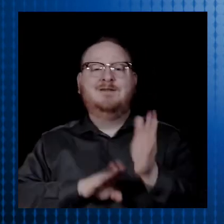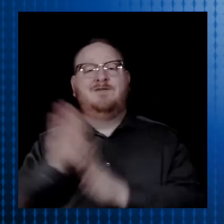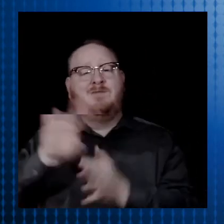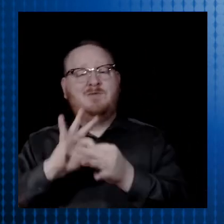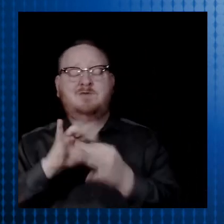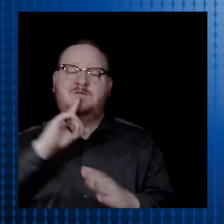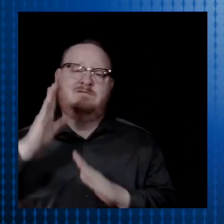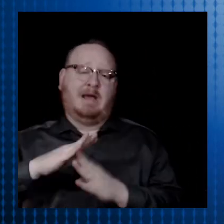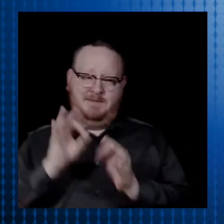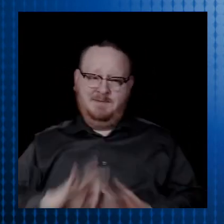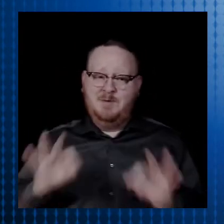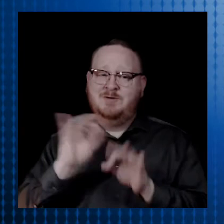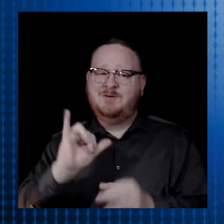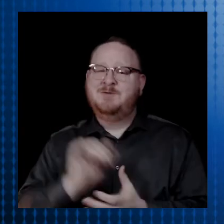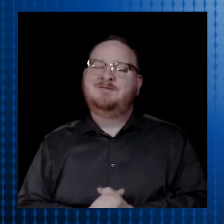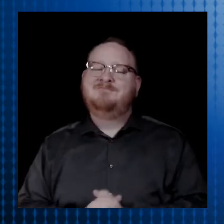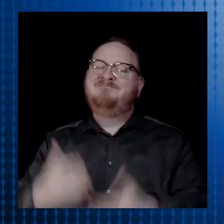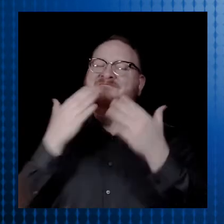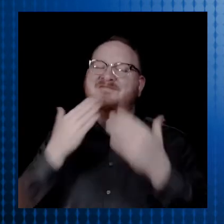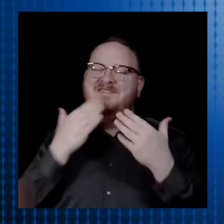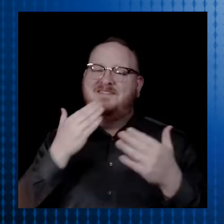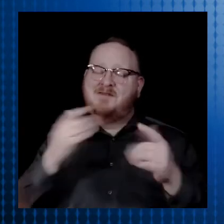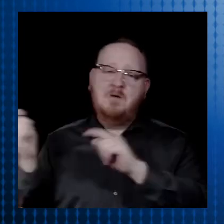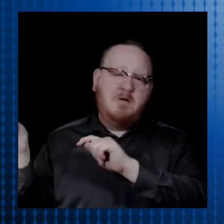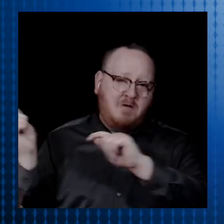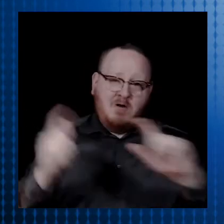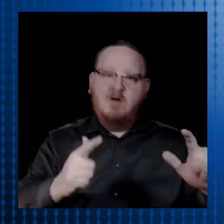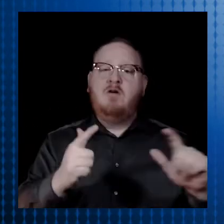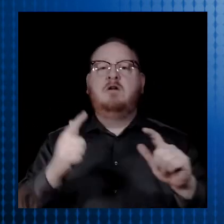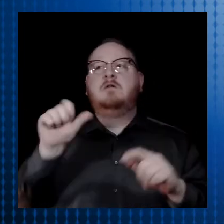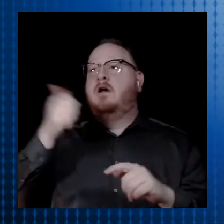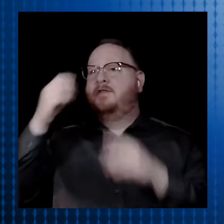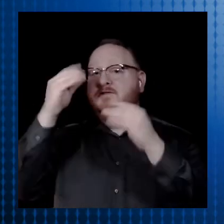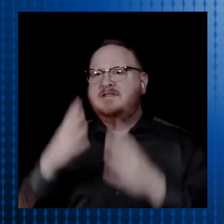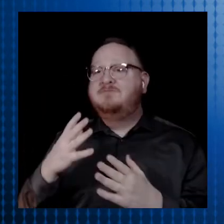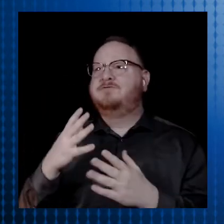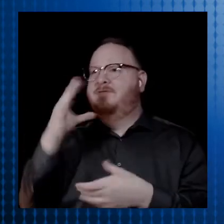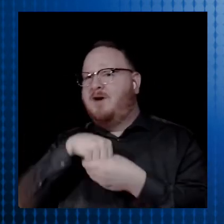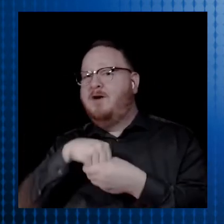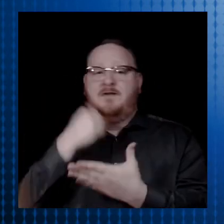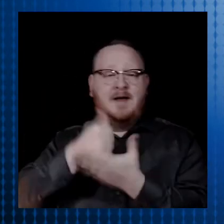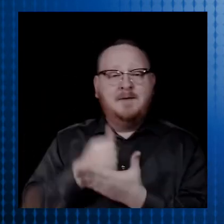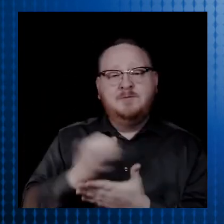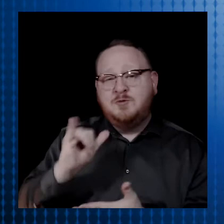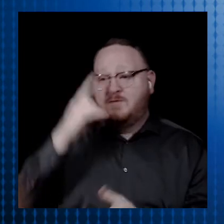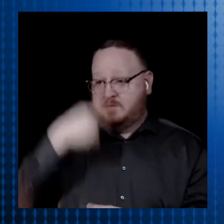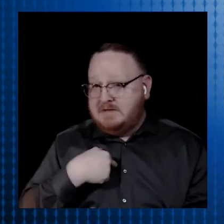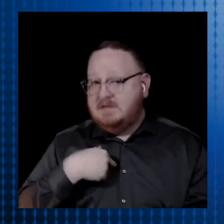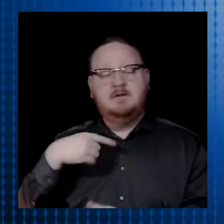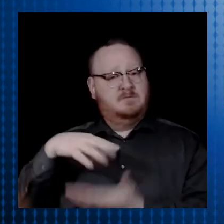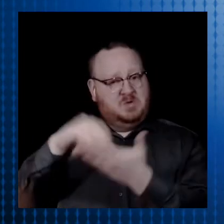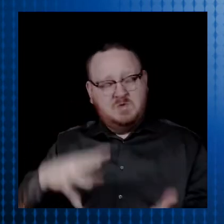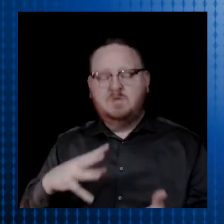important. So thank you to everybody who's been there and all the other teachers who have been there for me and for our students every day.